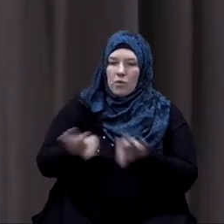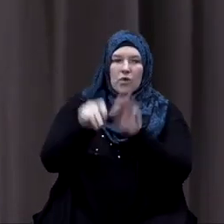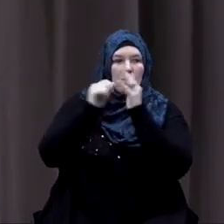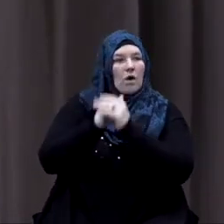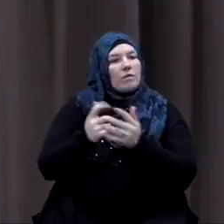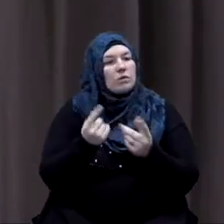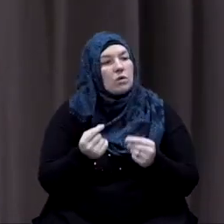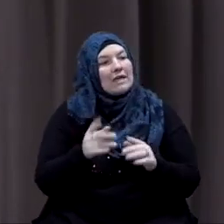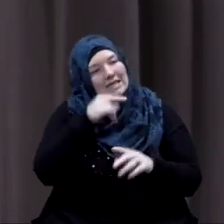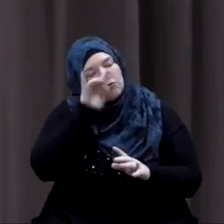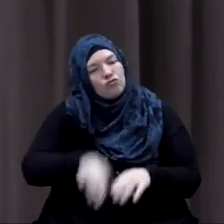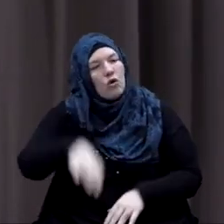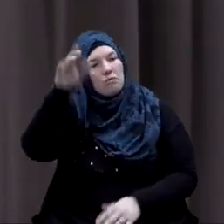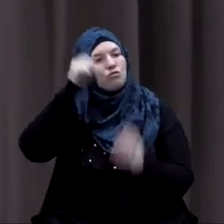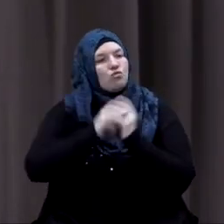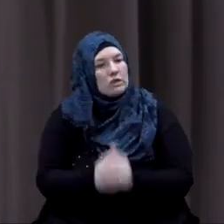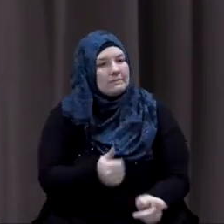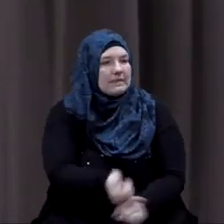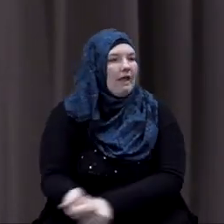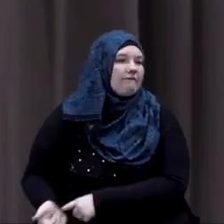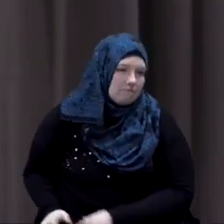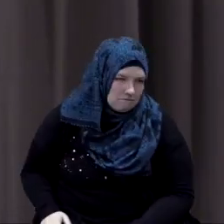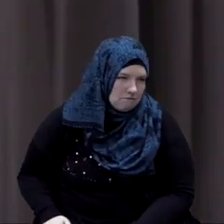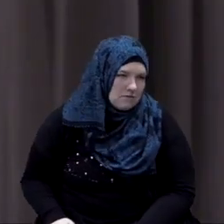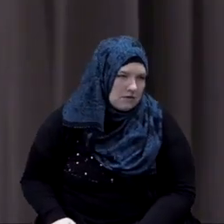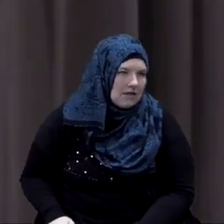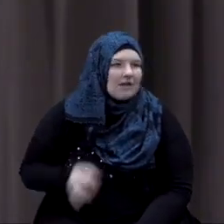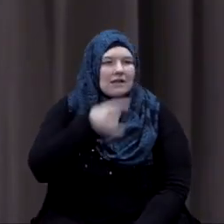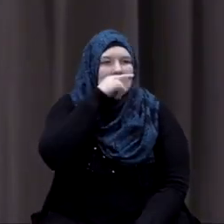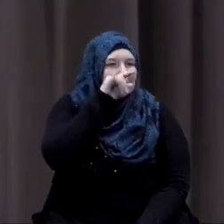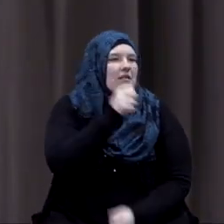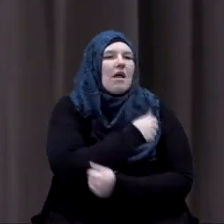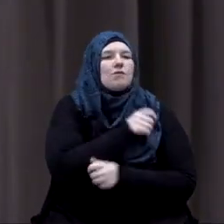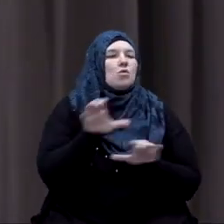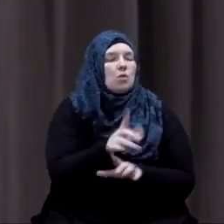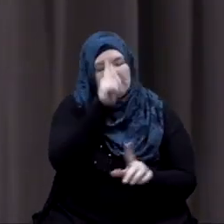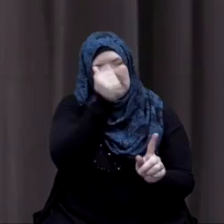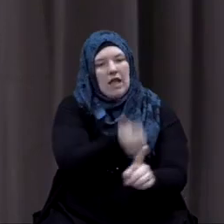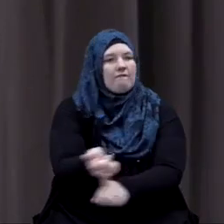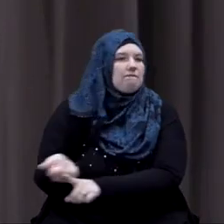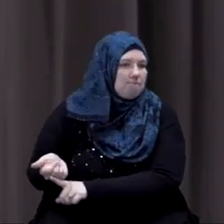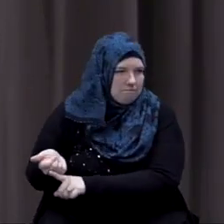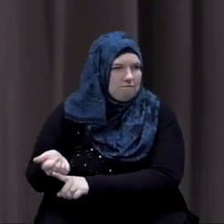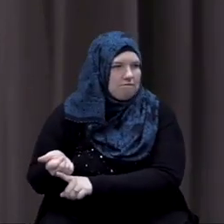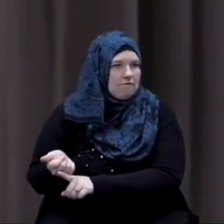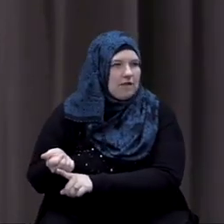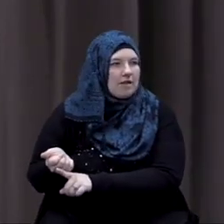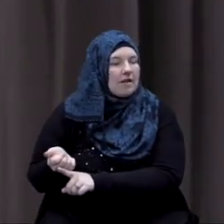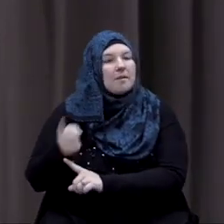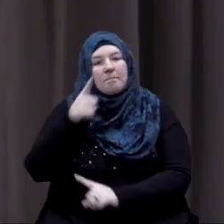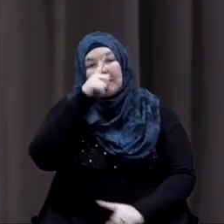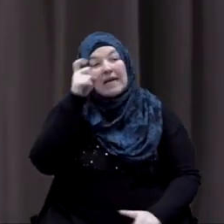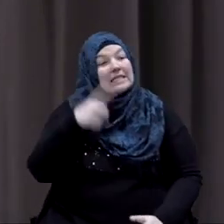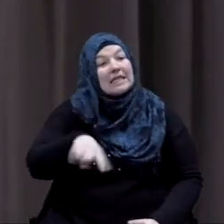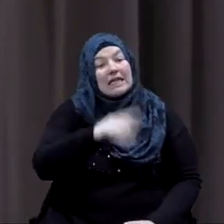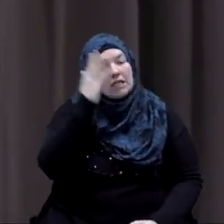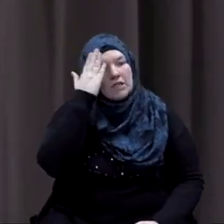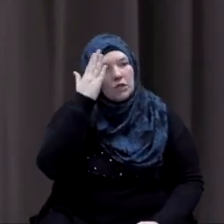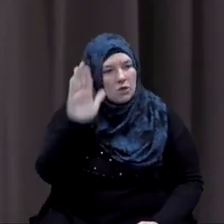worshipping themselves. Every child is his own God. Because they didn't